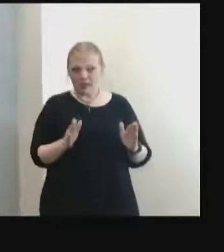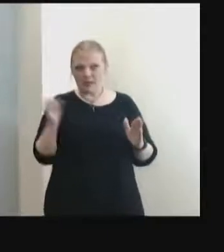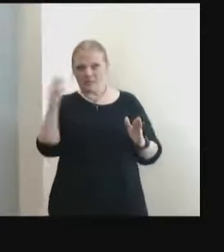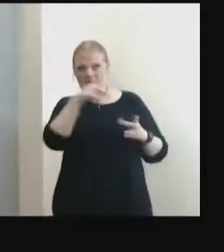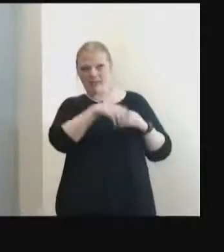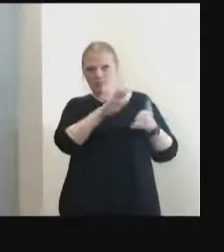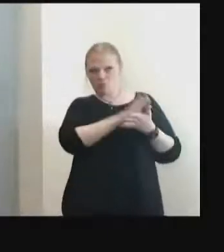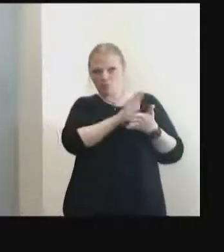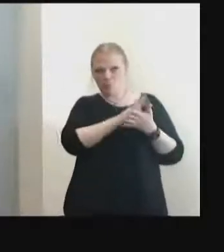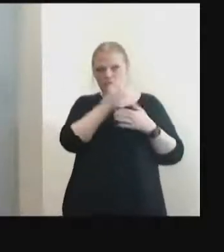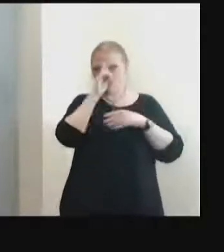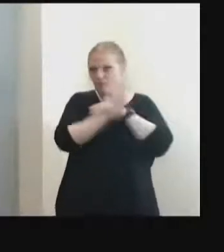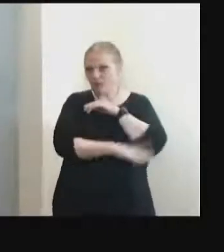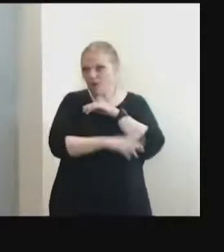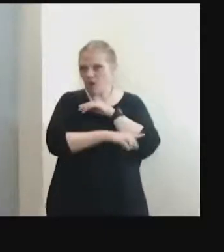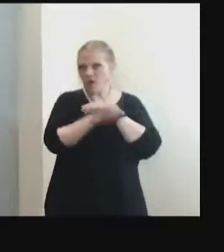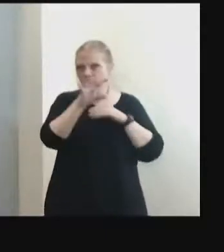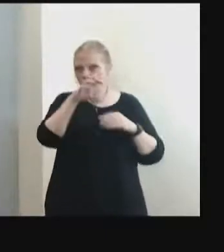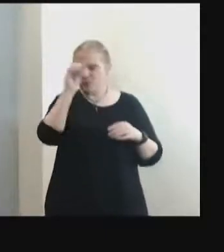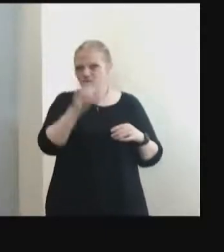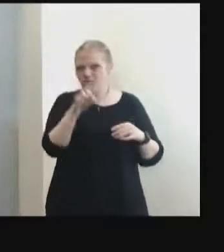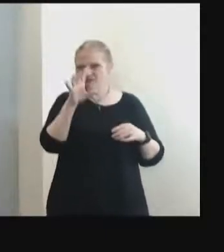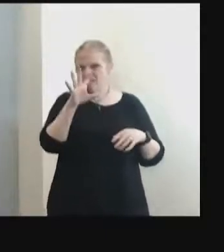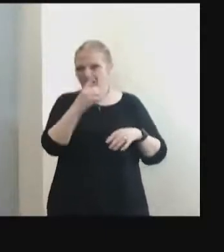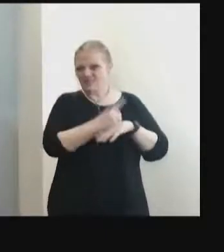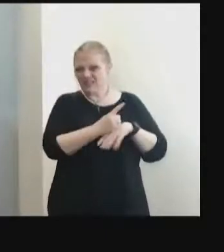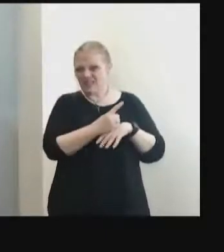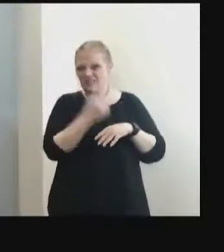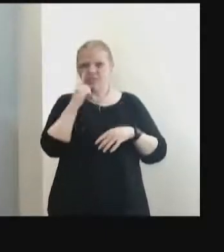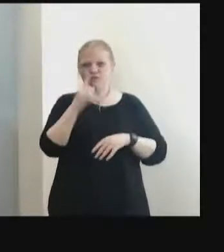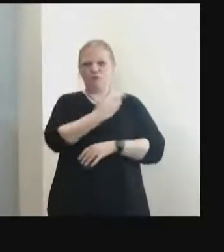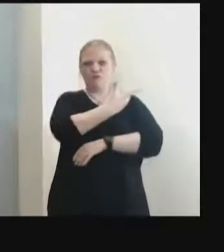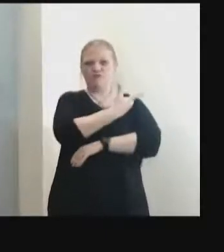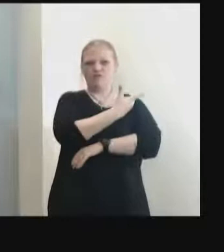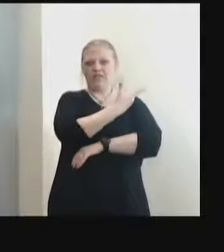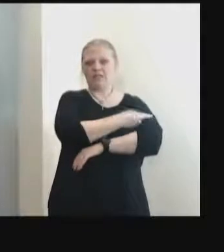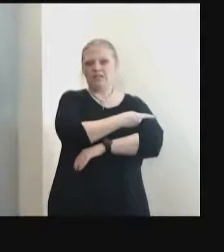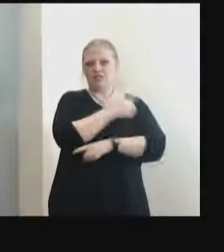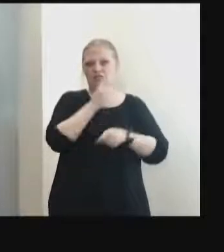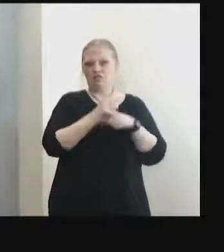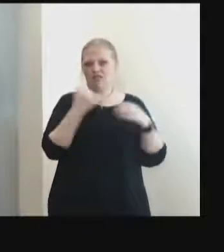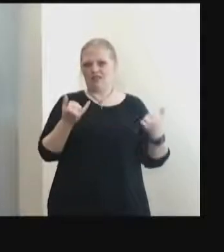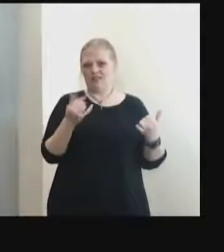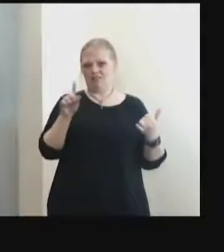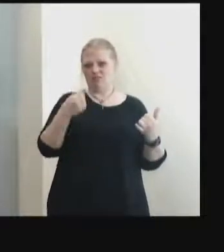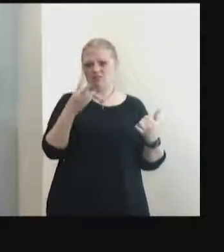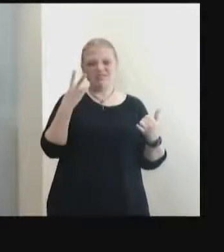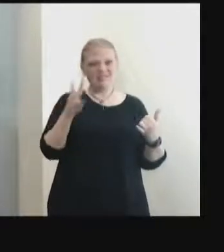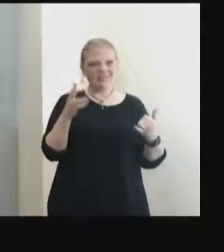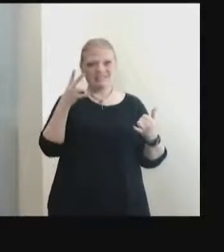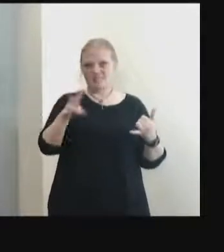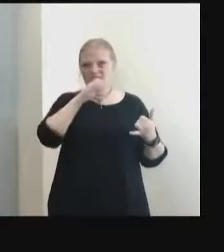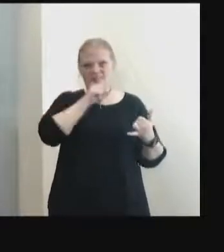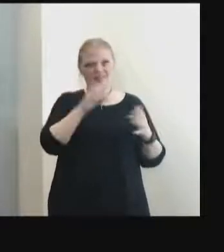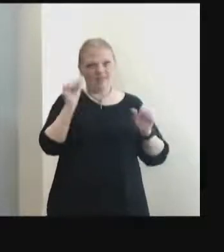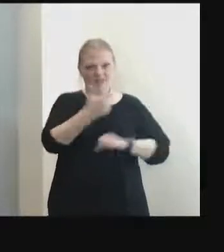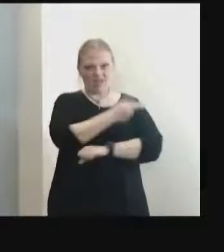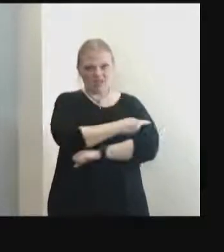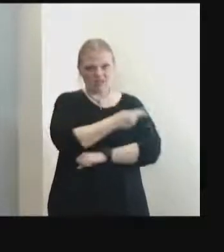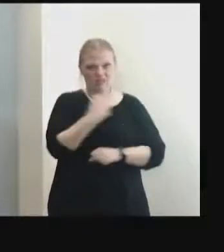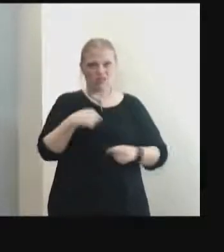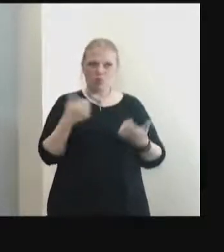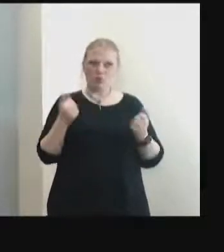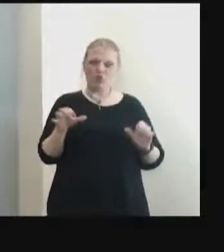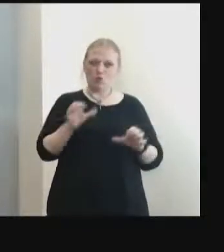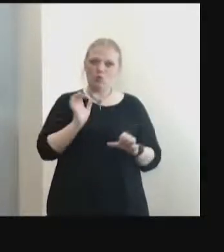back in school for the fall, 100%, 5 days a week, is for them to be vaccinated. Right now, only 16 and 17-year-olds can be vaccinated, and we're trying to